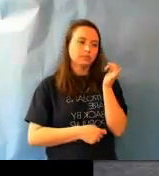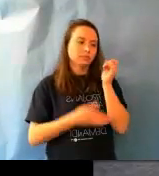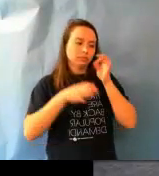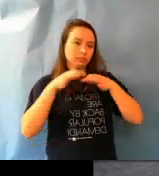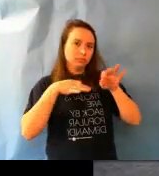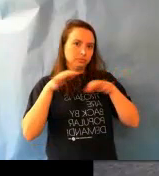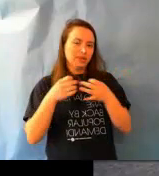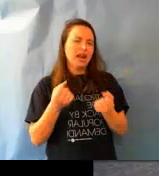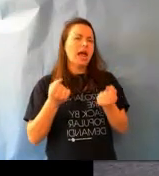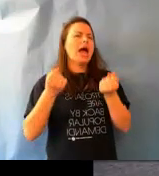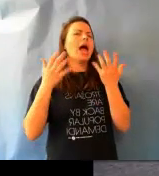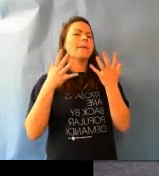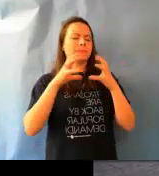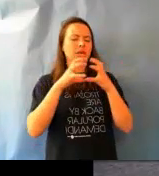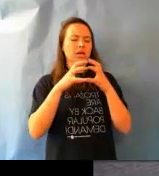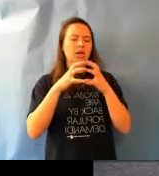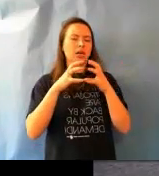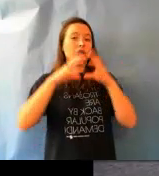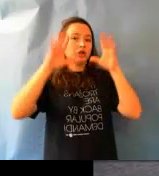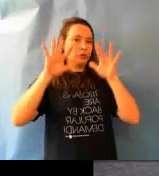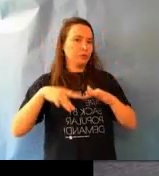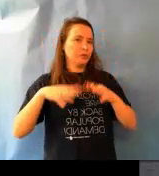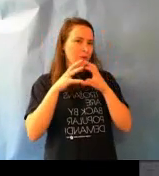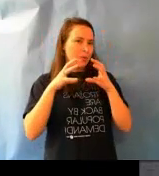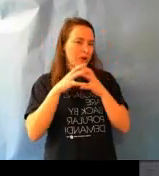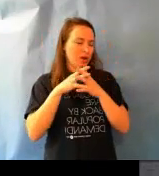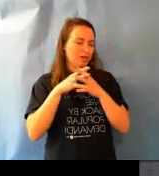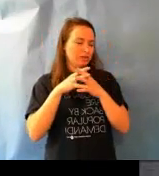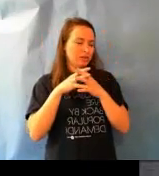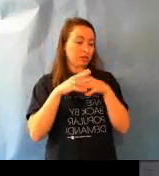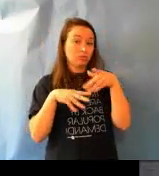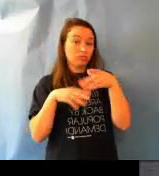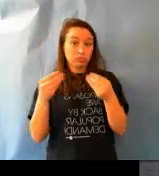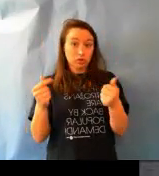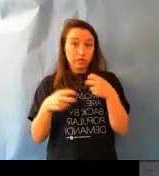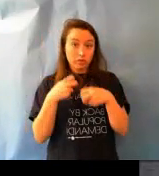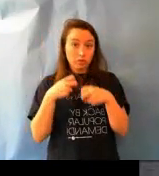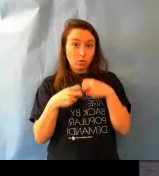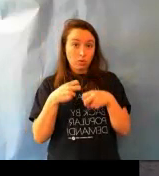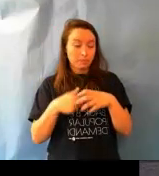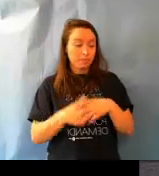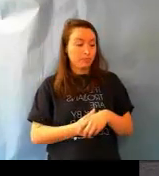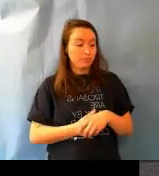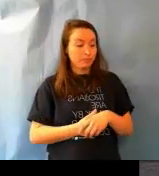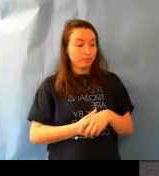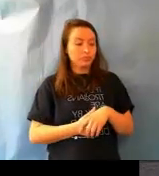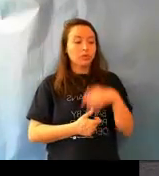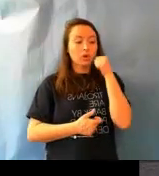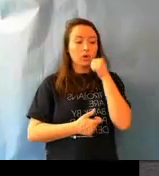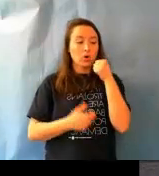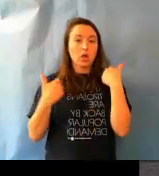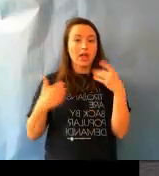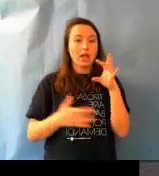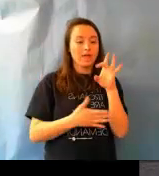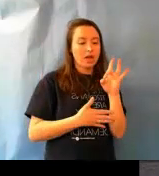says, how many snowballs? Solve the problem and show your work. Rosa made